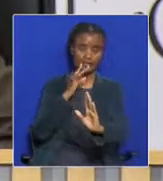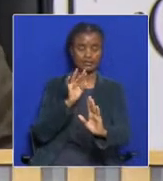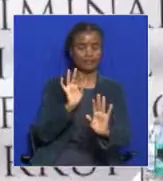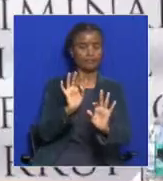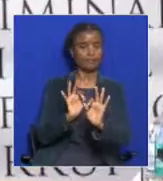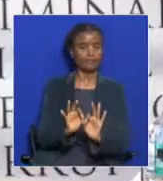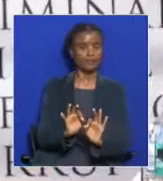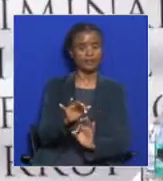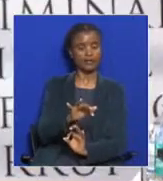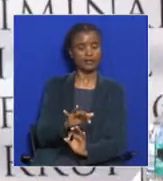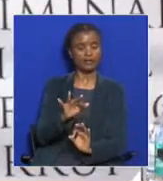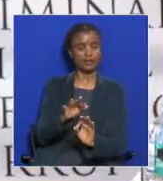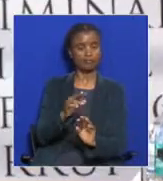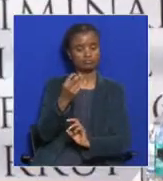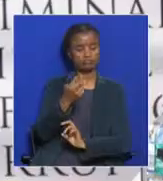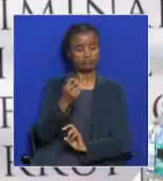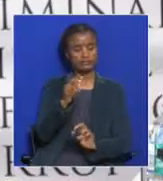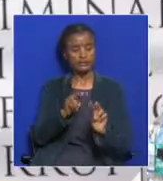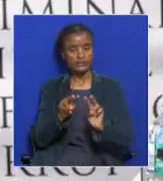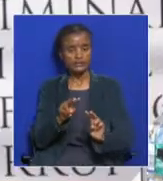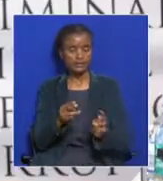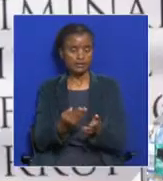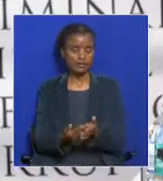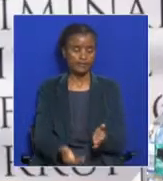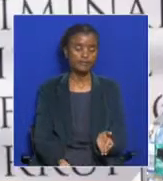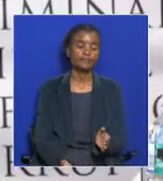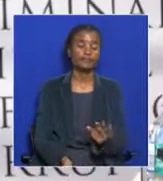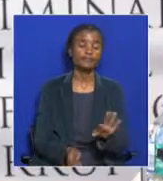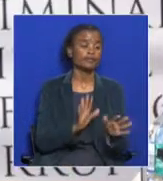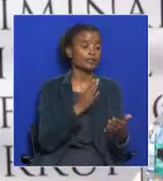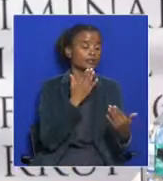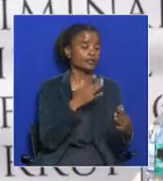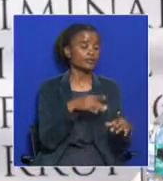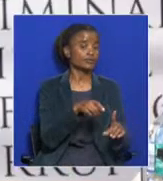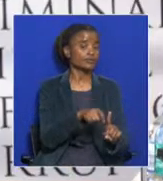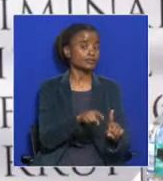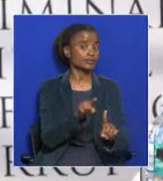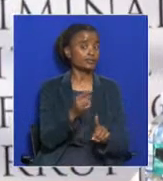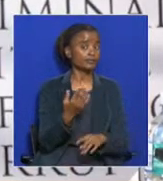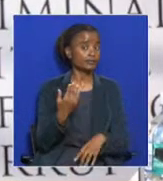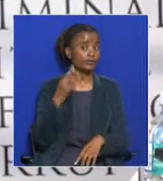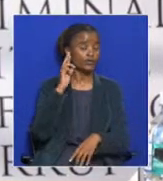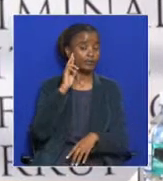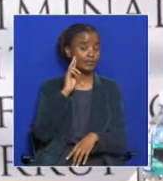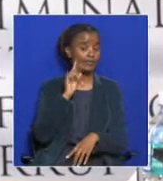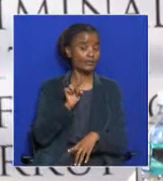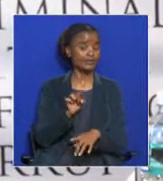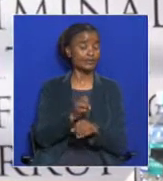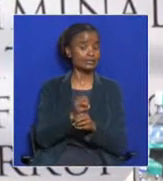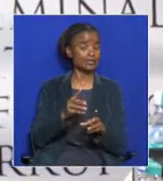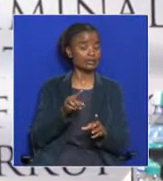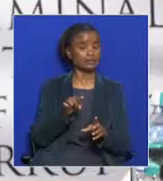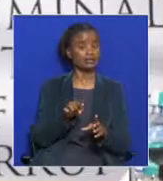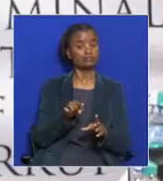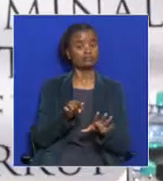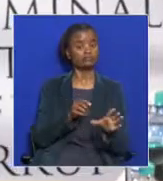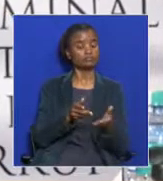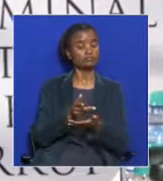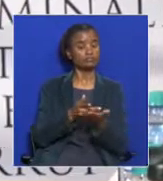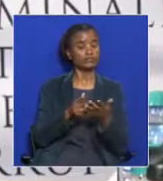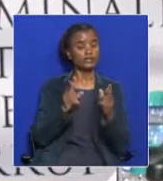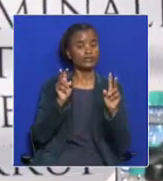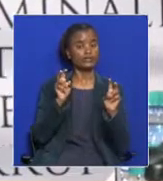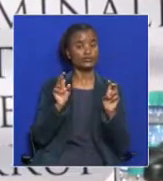Thank you, Chair. But you recall when we started this engagement, the issue was the fact that there were containers on